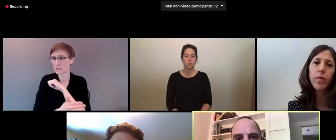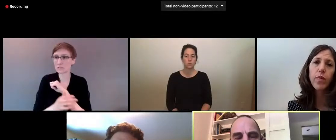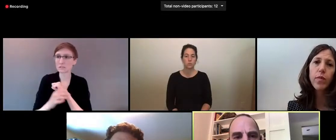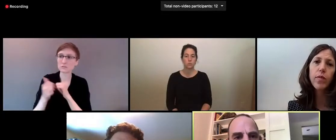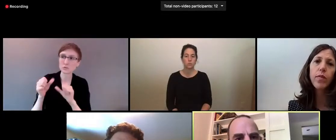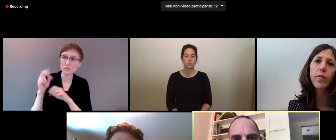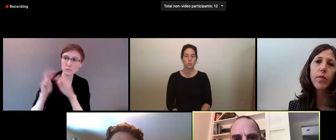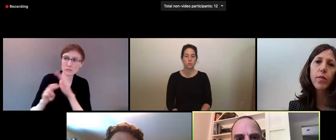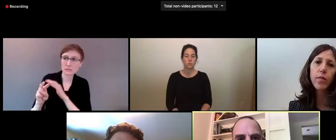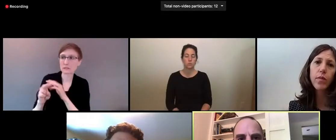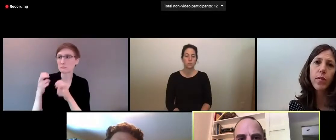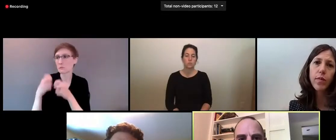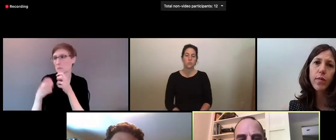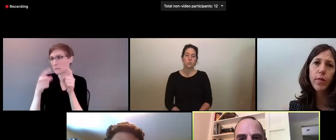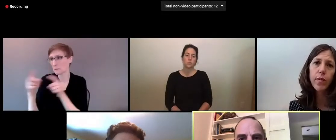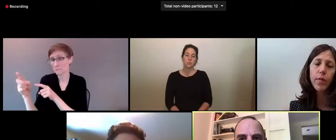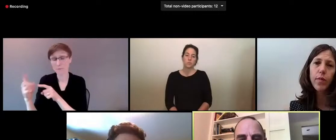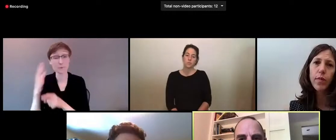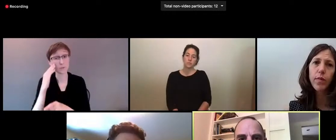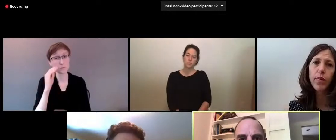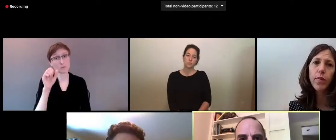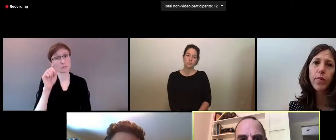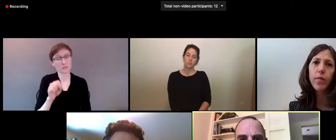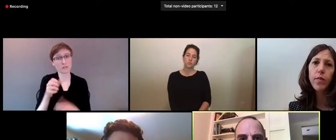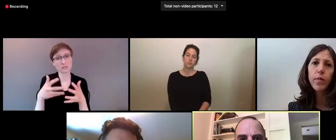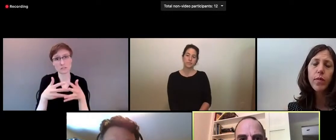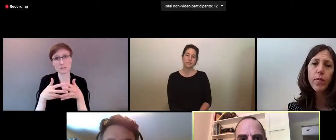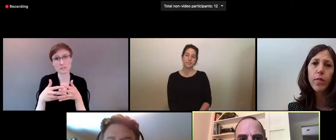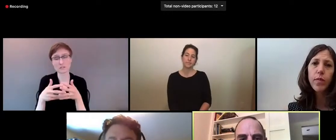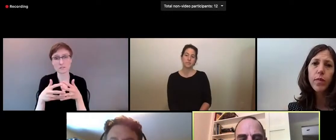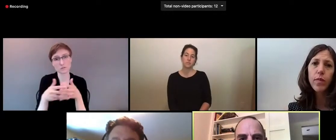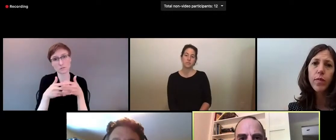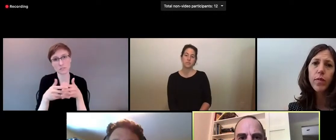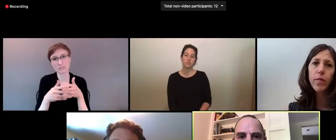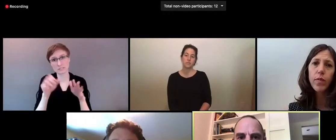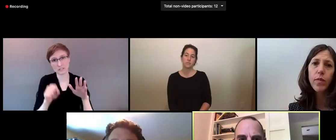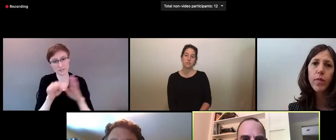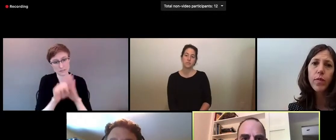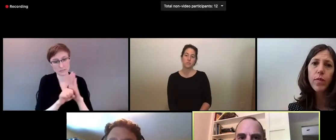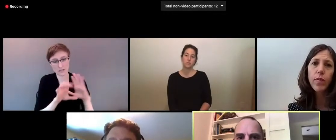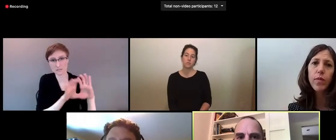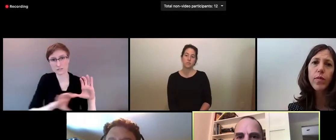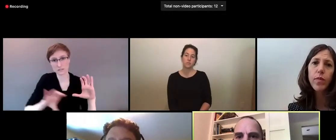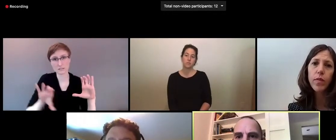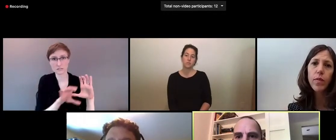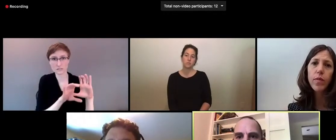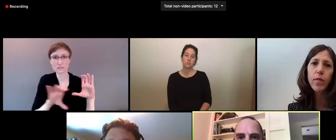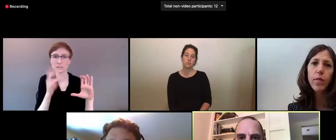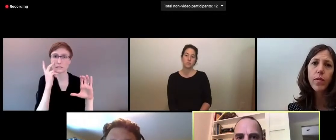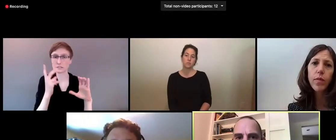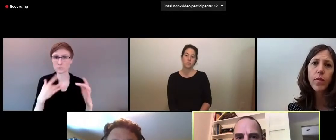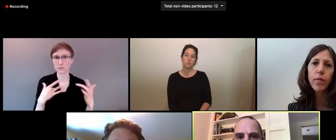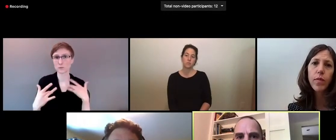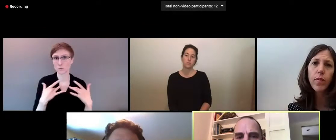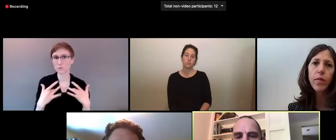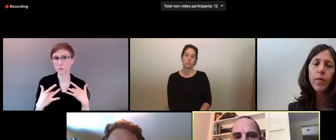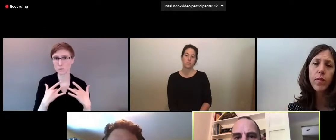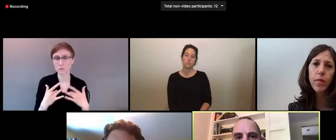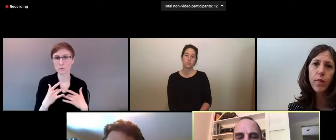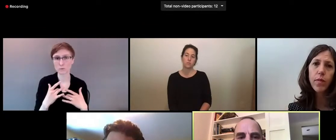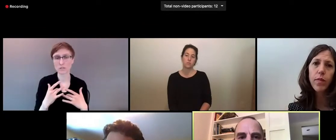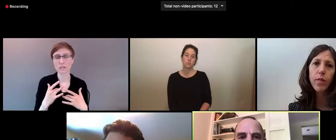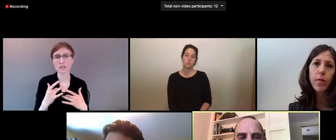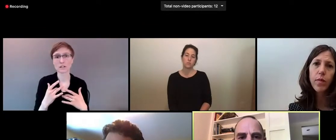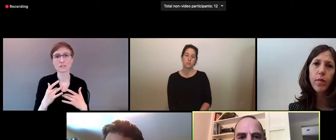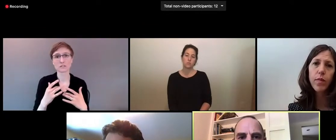are southern states, many southern states are there's definitely areas for concern. And you're looking at those dashboards, the same